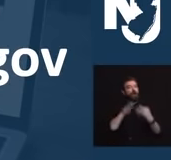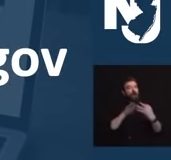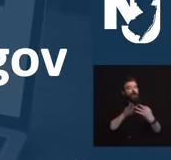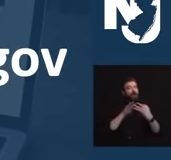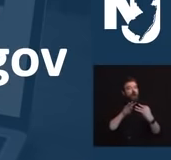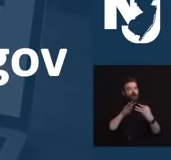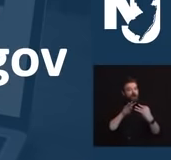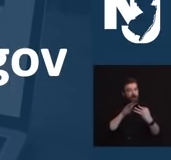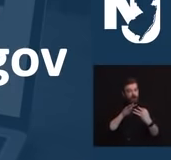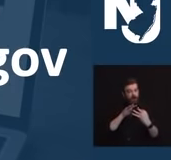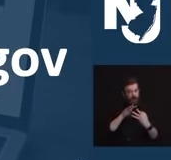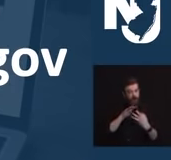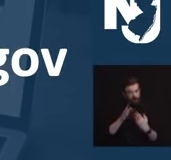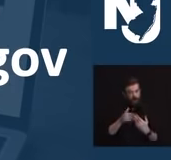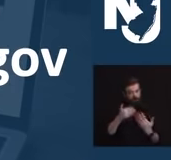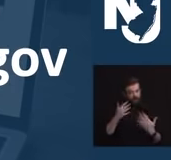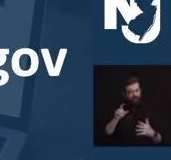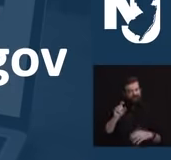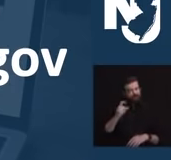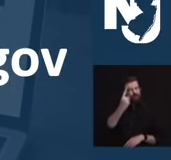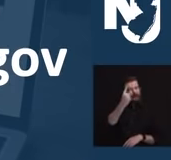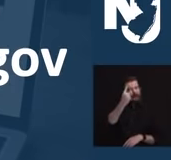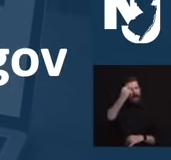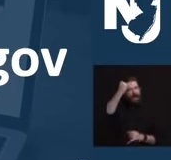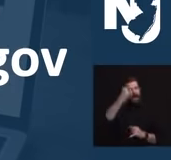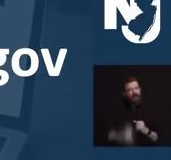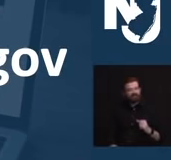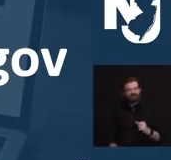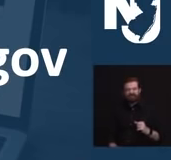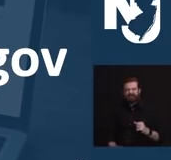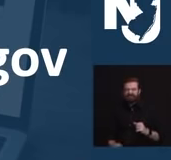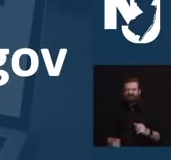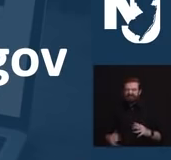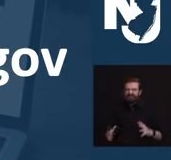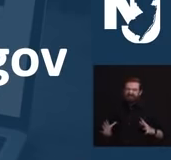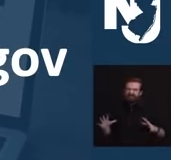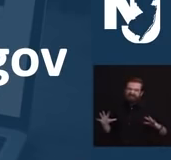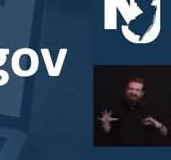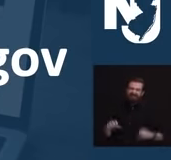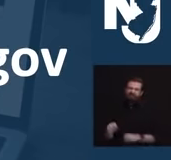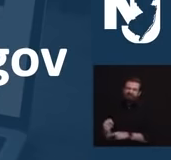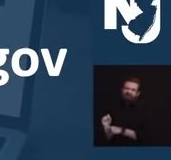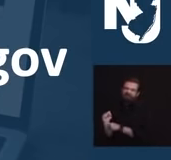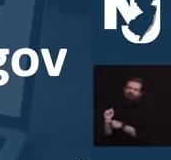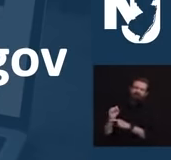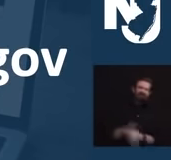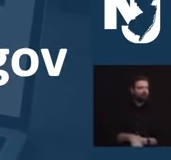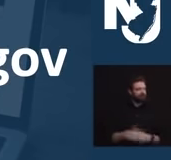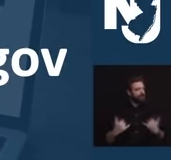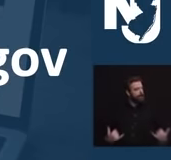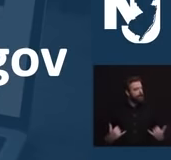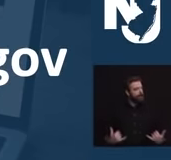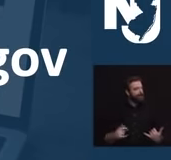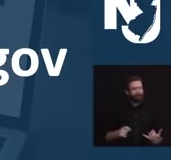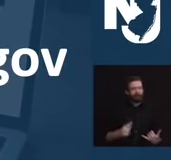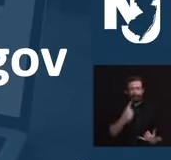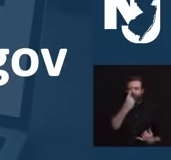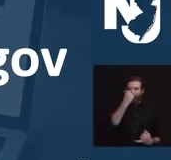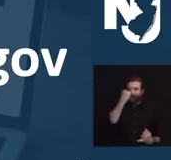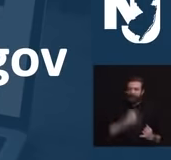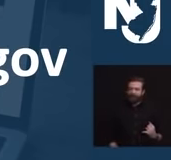up. Keep getting vaccinated. Keep using your common sense. We are getting there, and we will get there